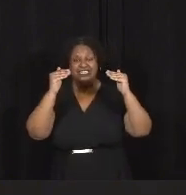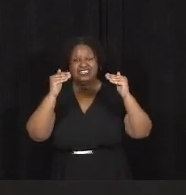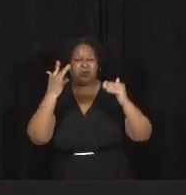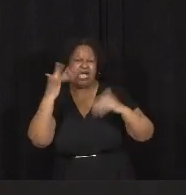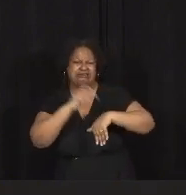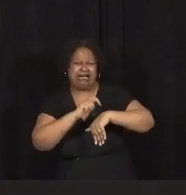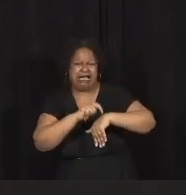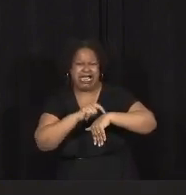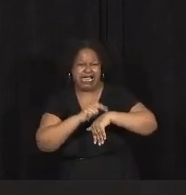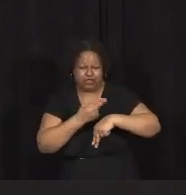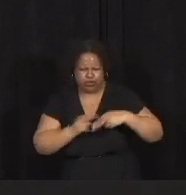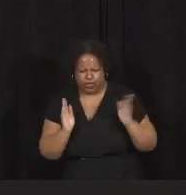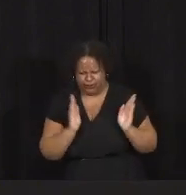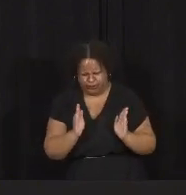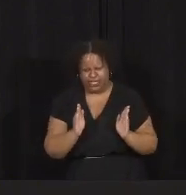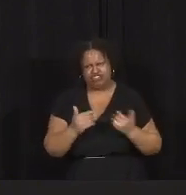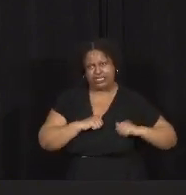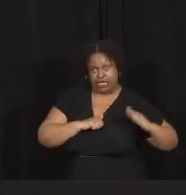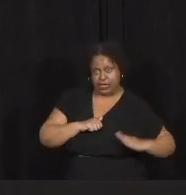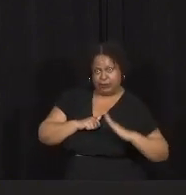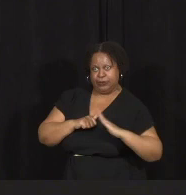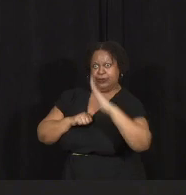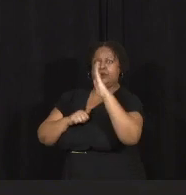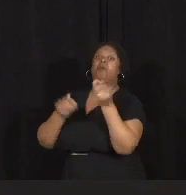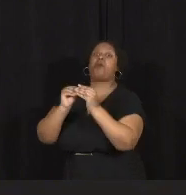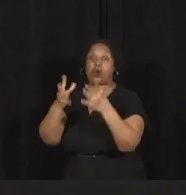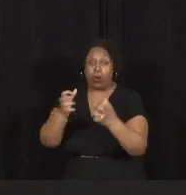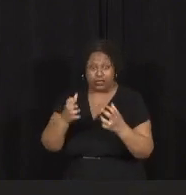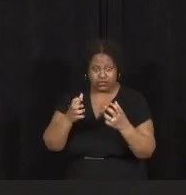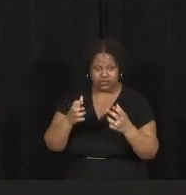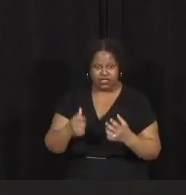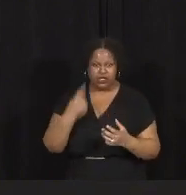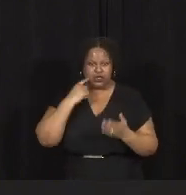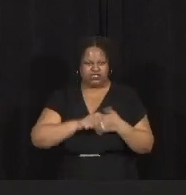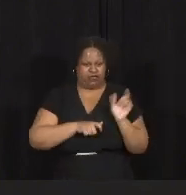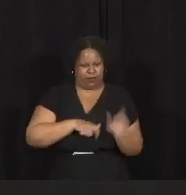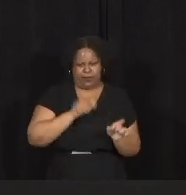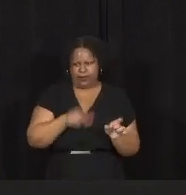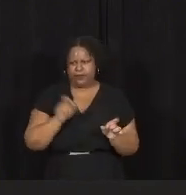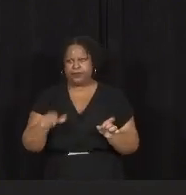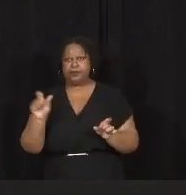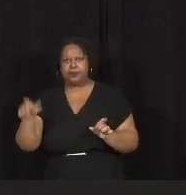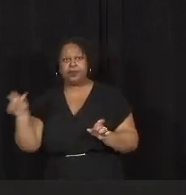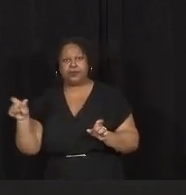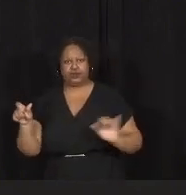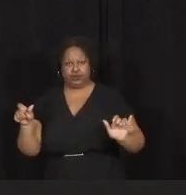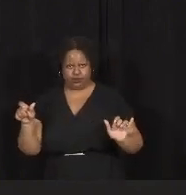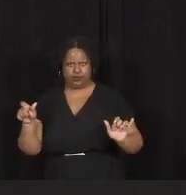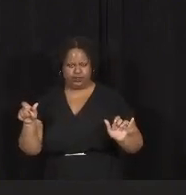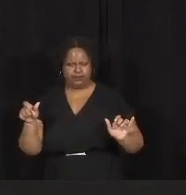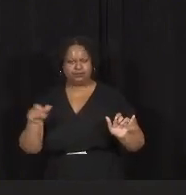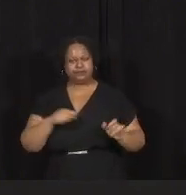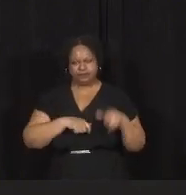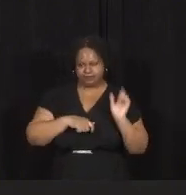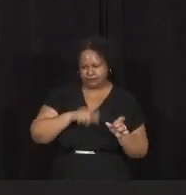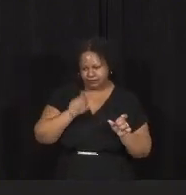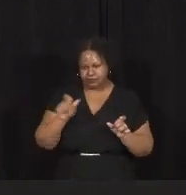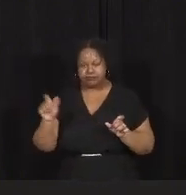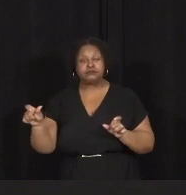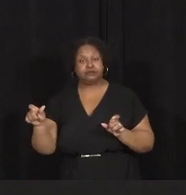two bar charts, however, on this slide that are most telling. The first one, which is in